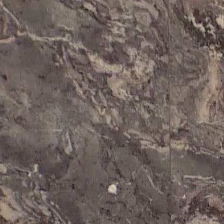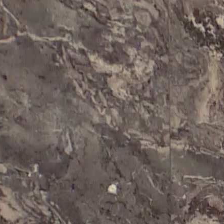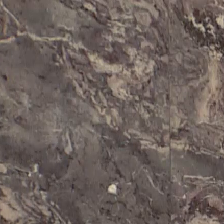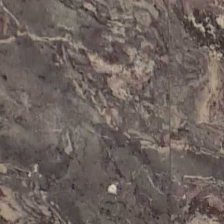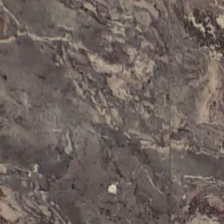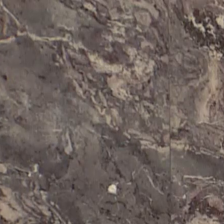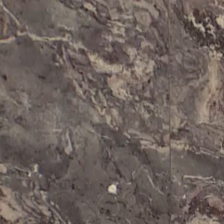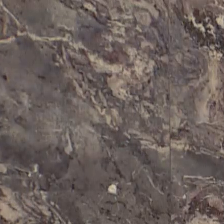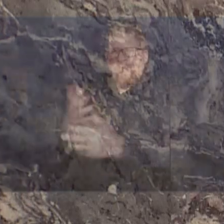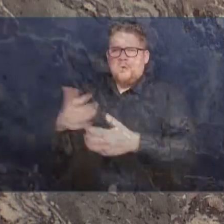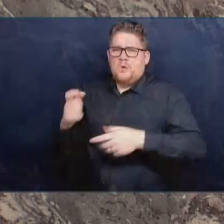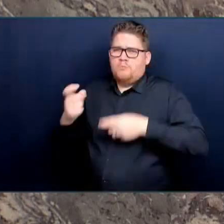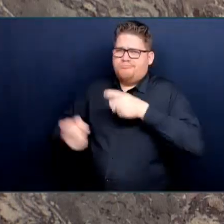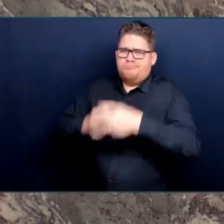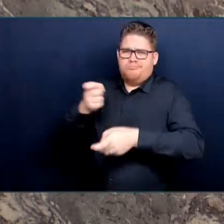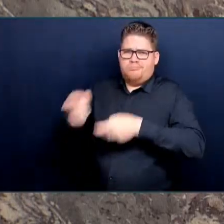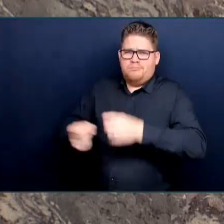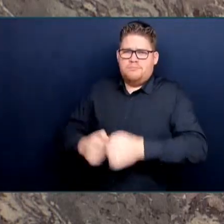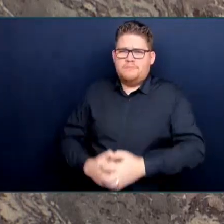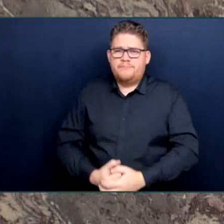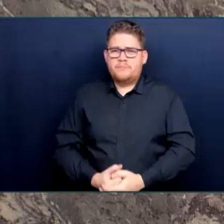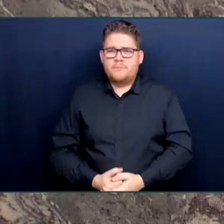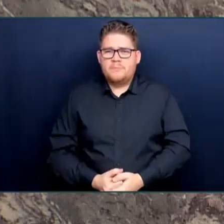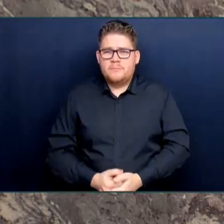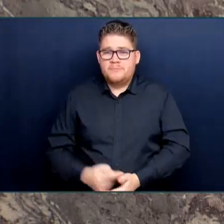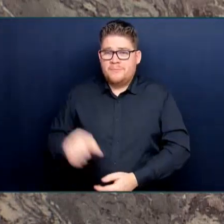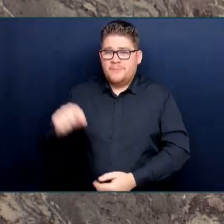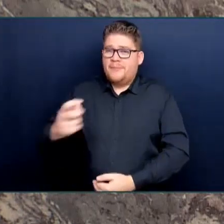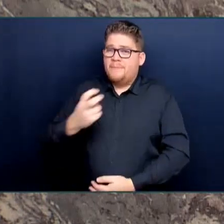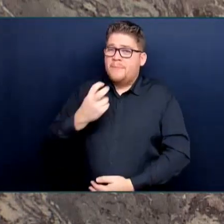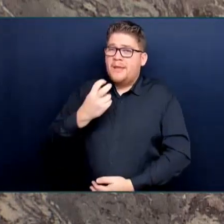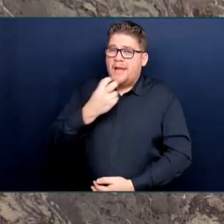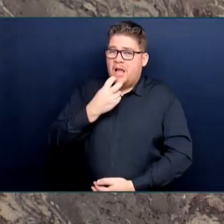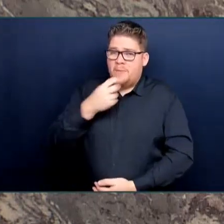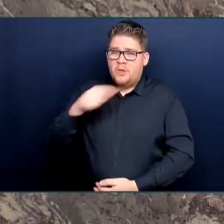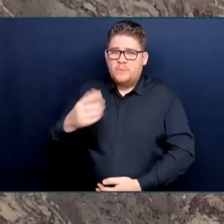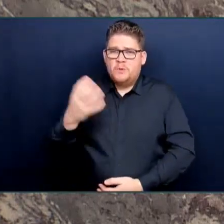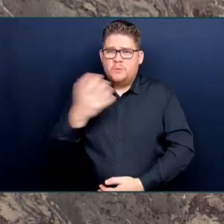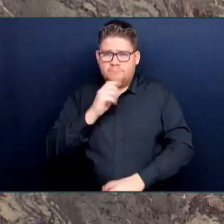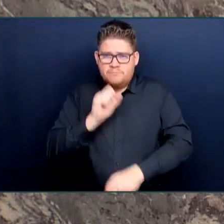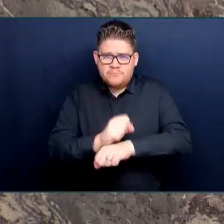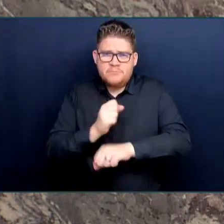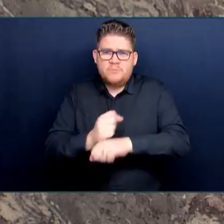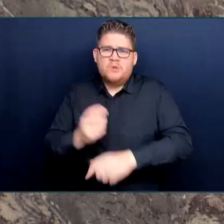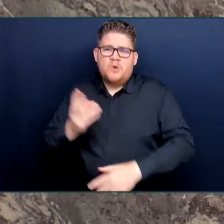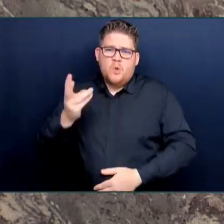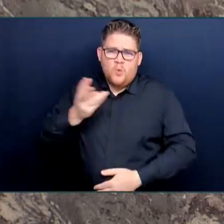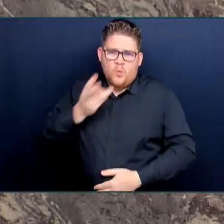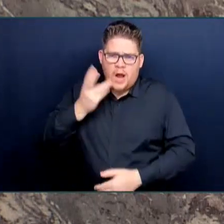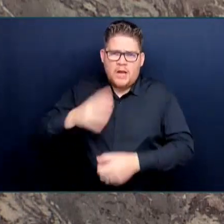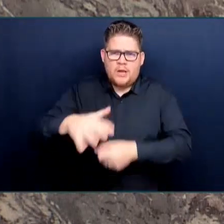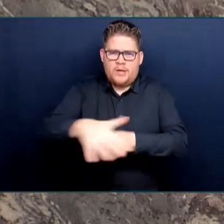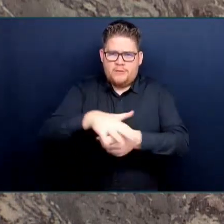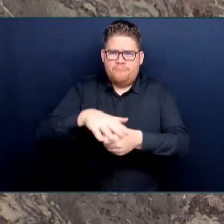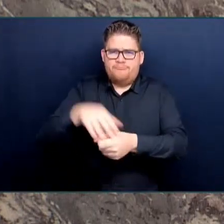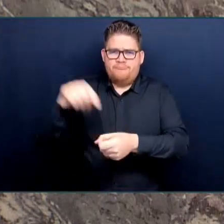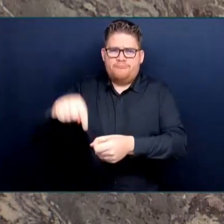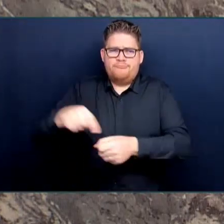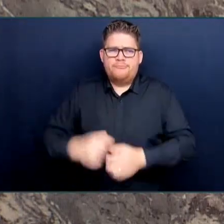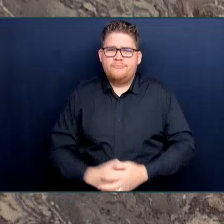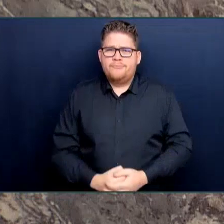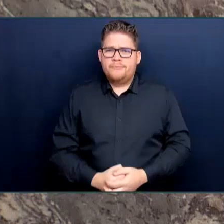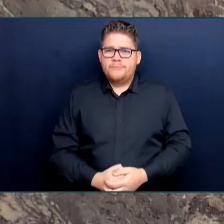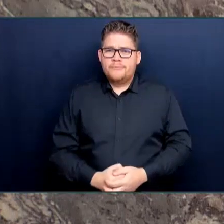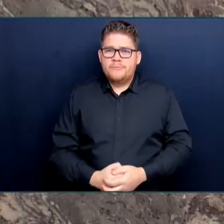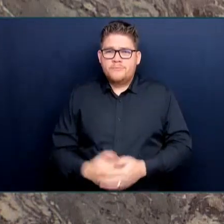on the map as a legitimate wine territory in BC's landscape. And I will suggest they've added one more element to